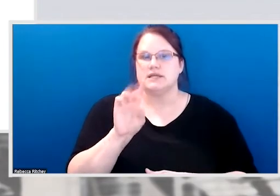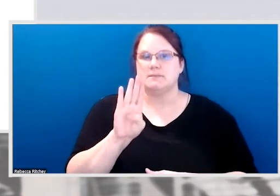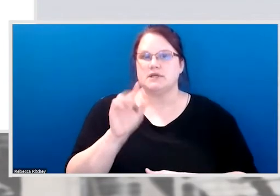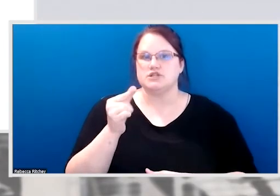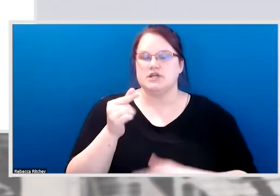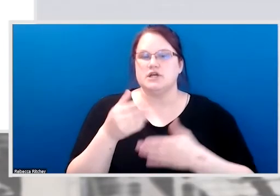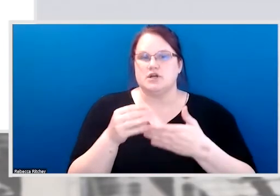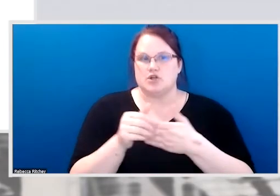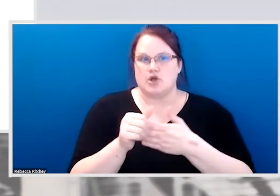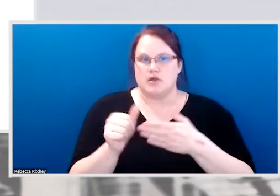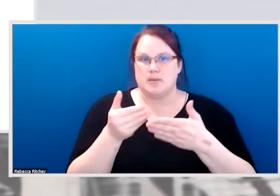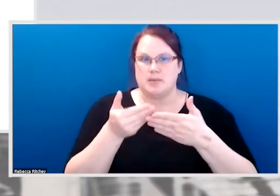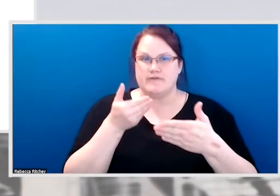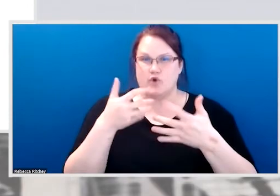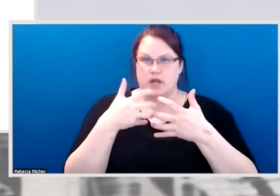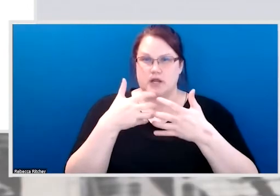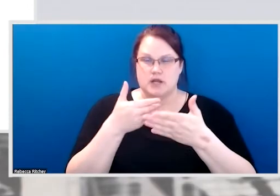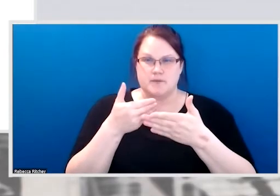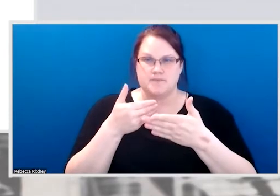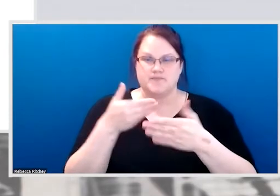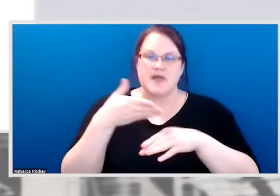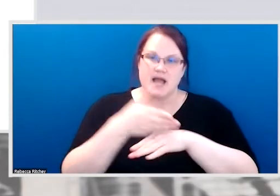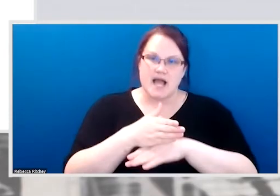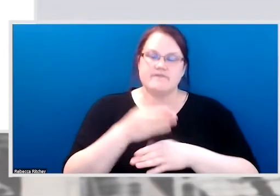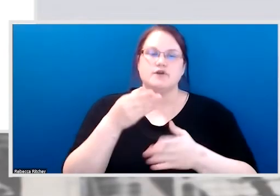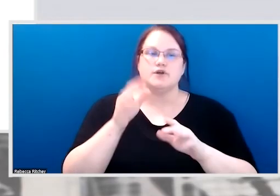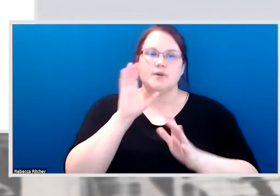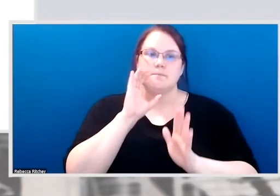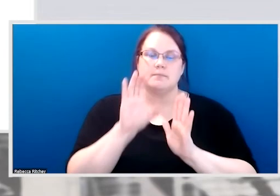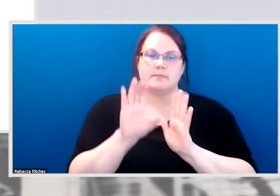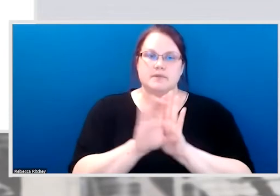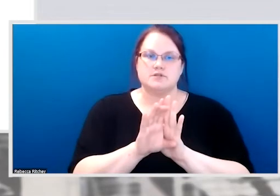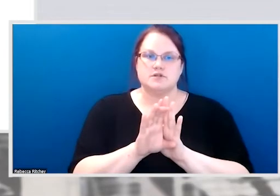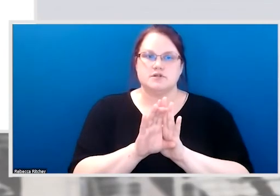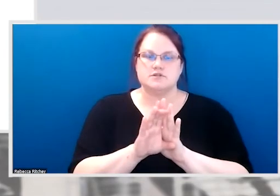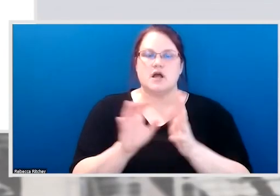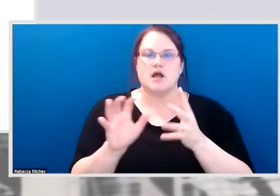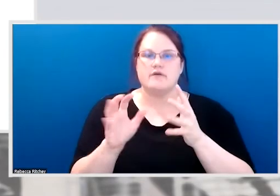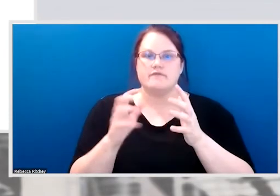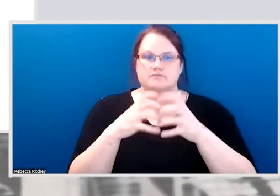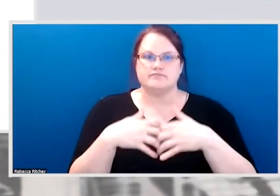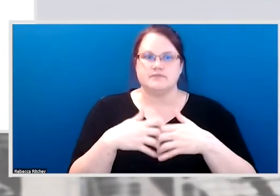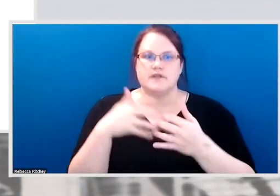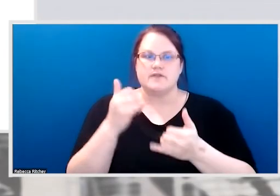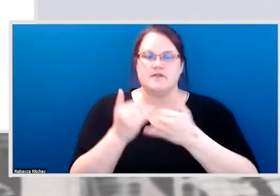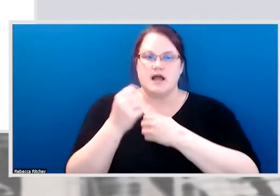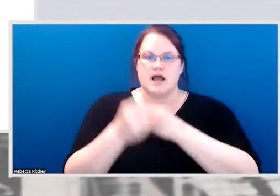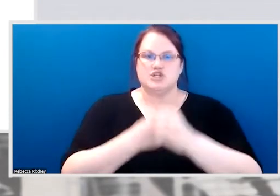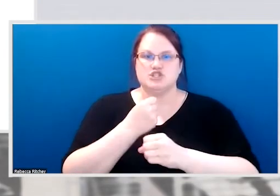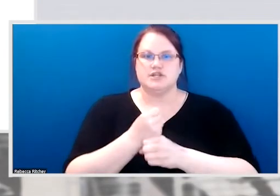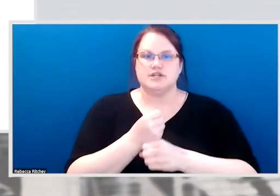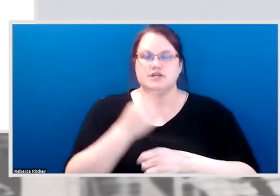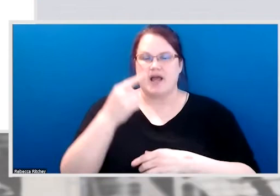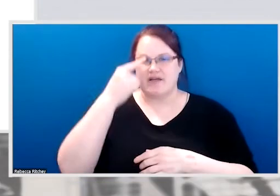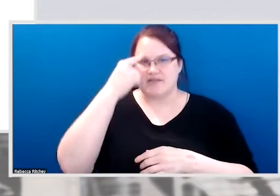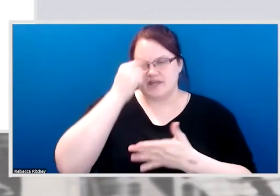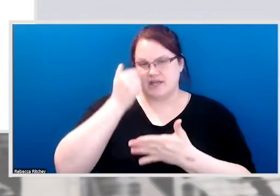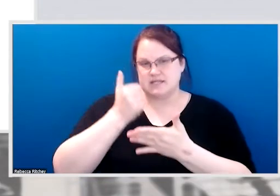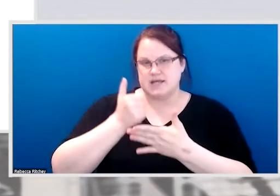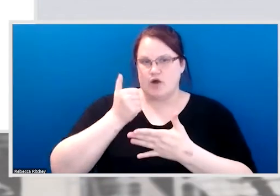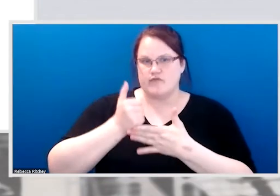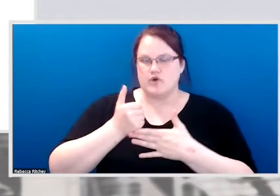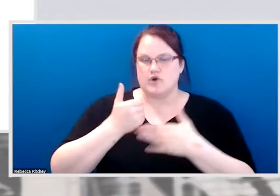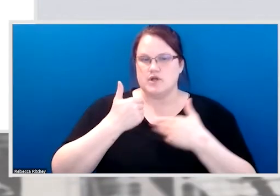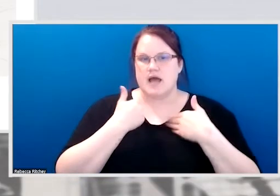Here are some before and after photos of city-funded demolitions performed in the last year. I think it's helpful to give